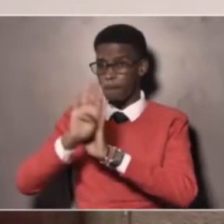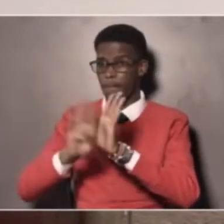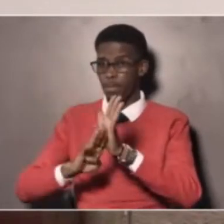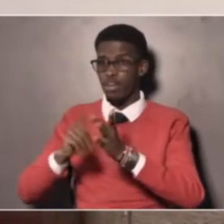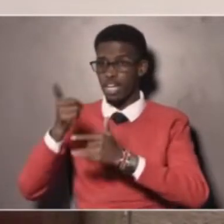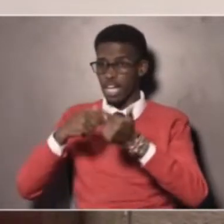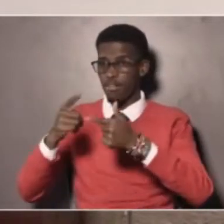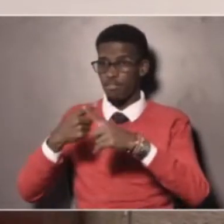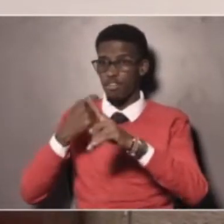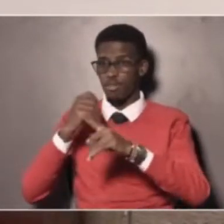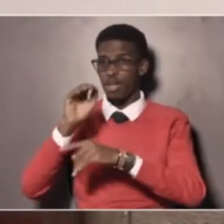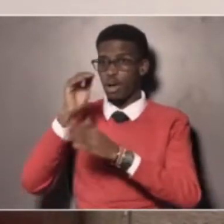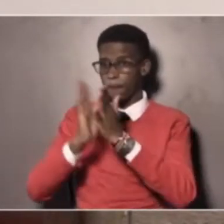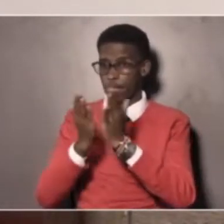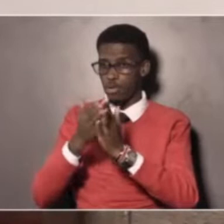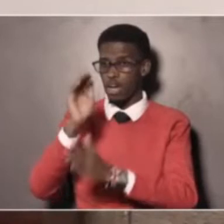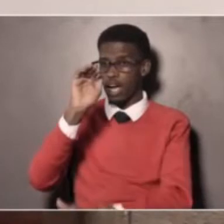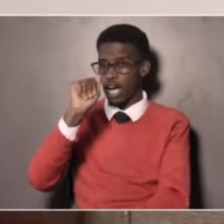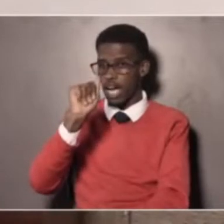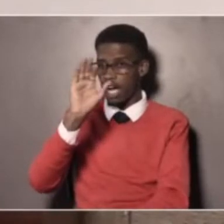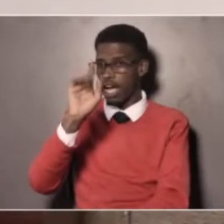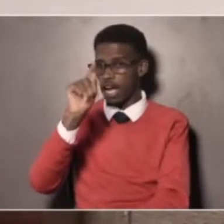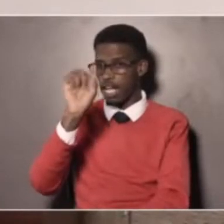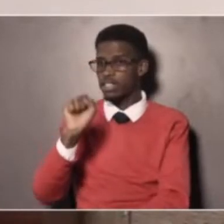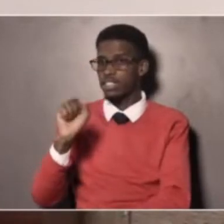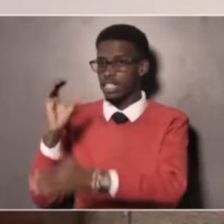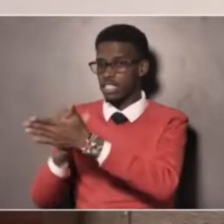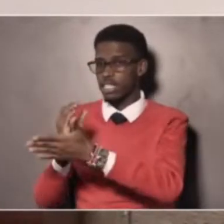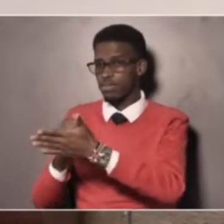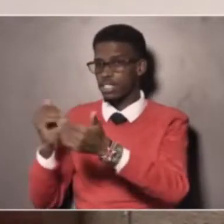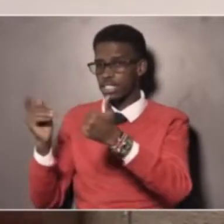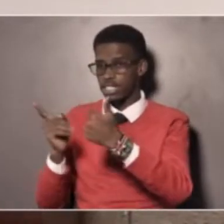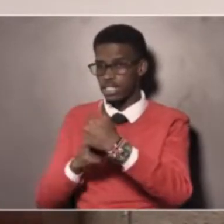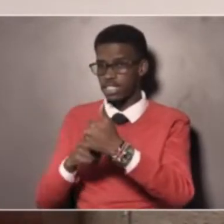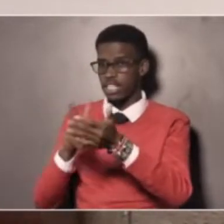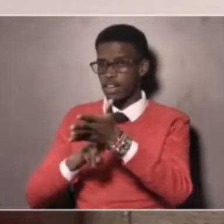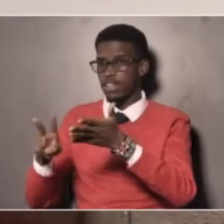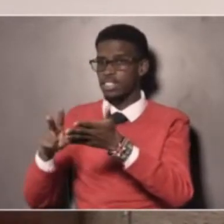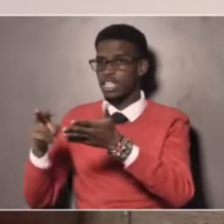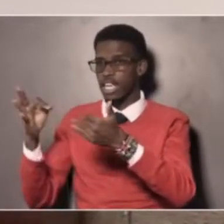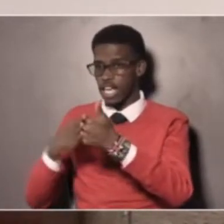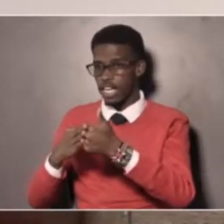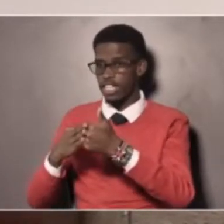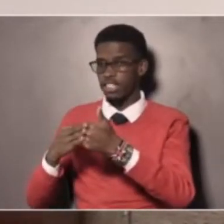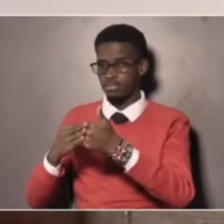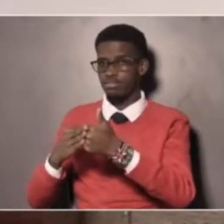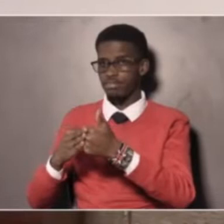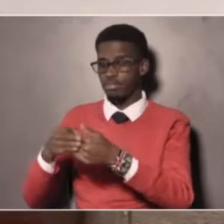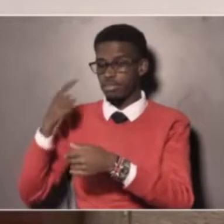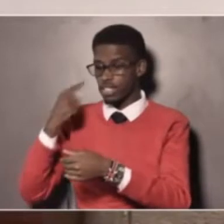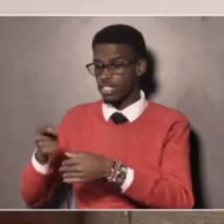from Acts chapter 6 verse 8 to chapter 7 verse 16. And that's the story of